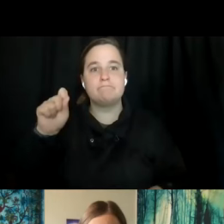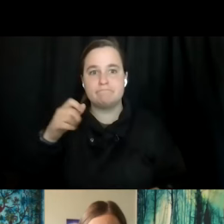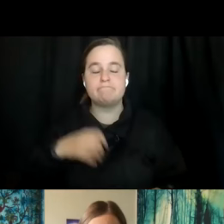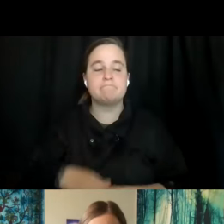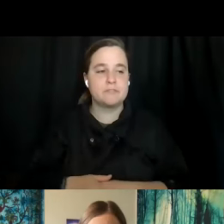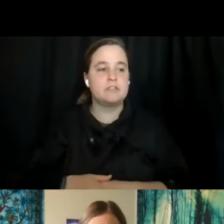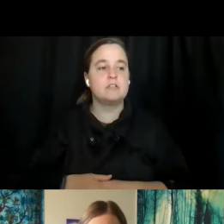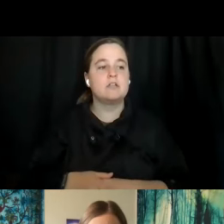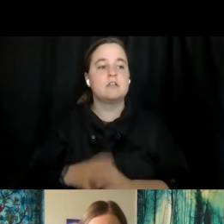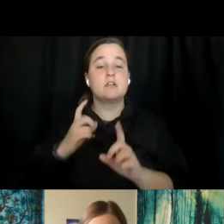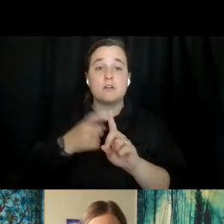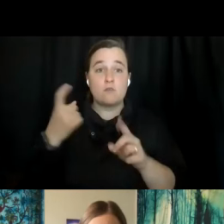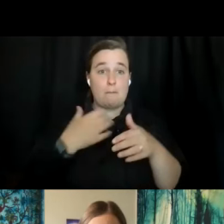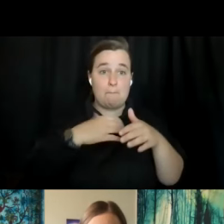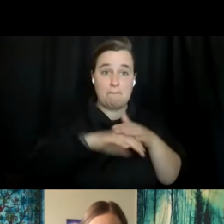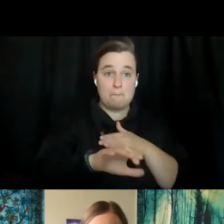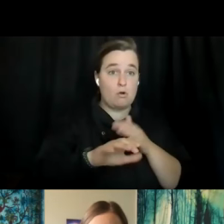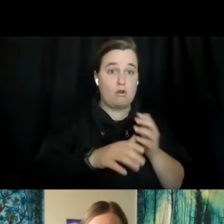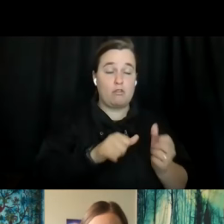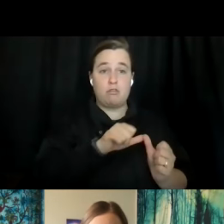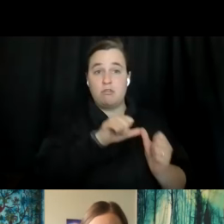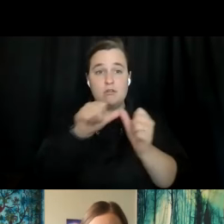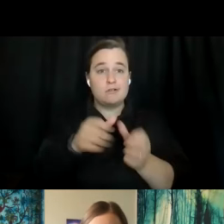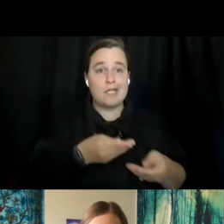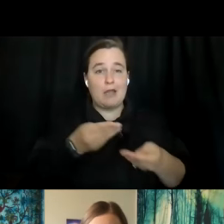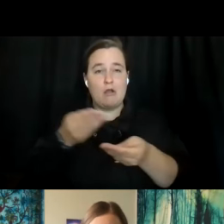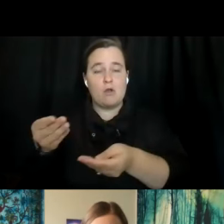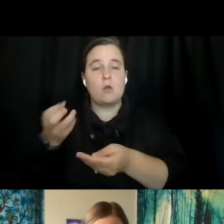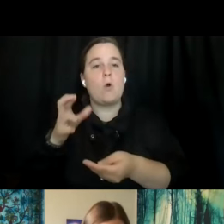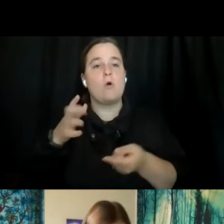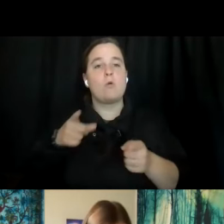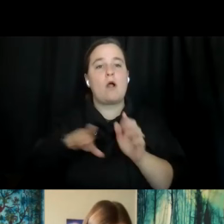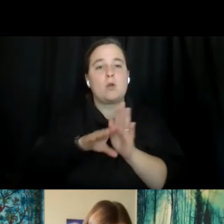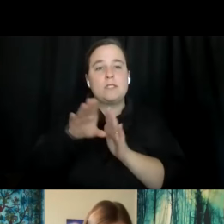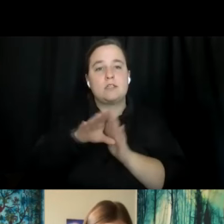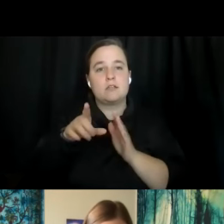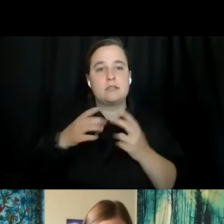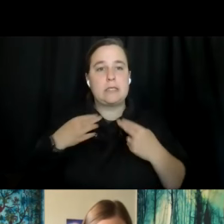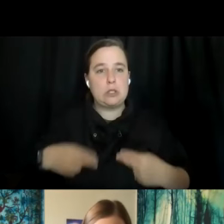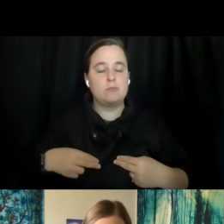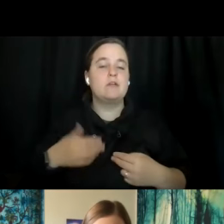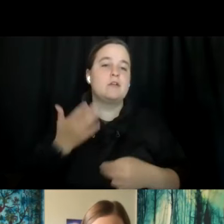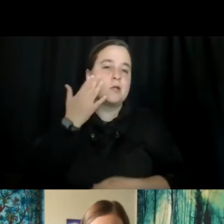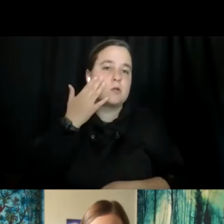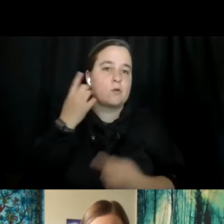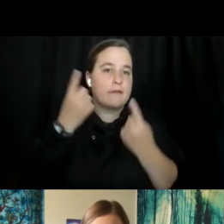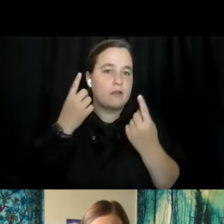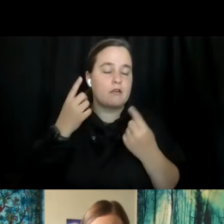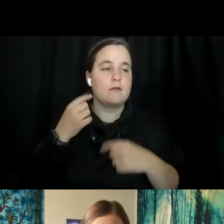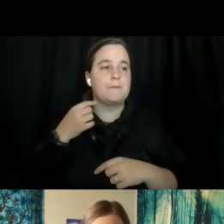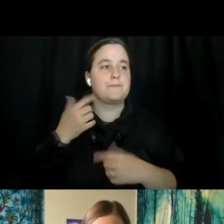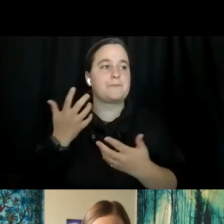whether that's from birth carried forward or as we're developing as humans, keeping in mind, like our